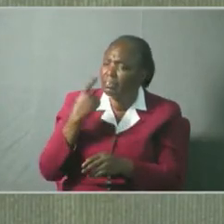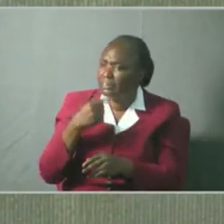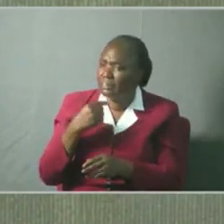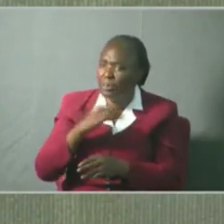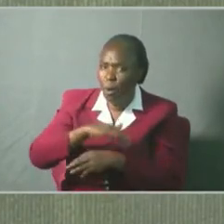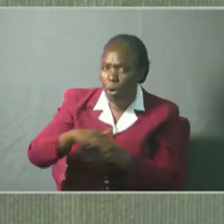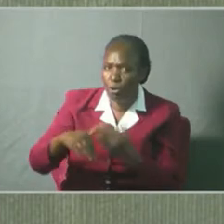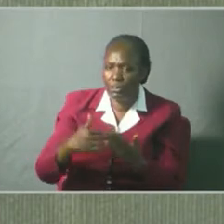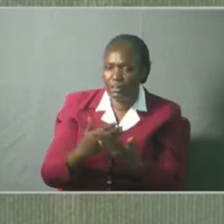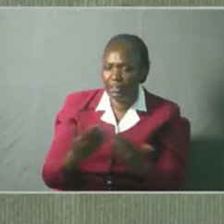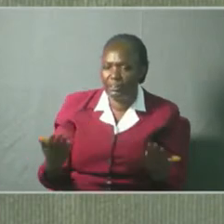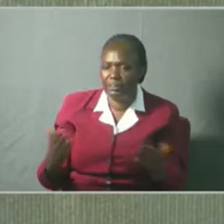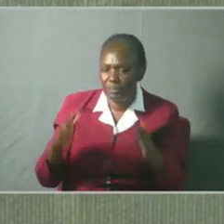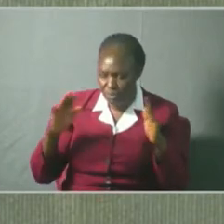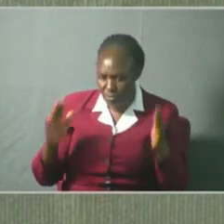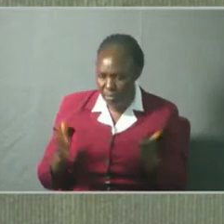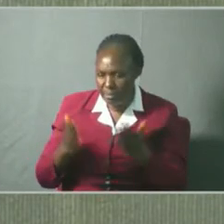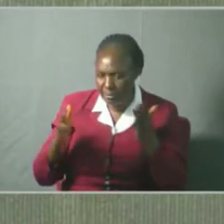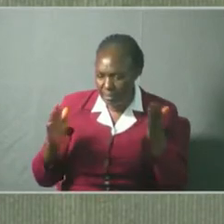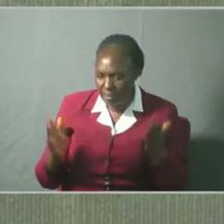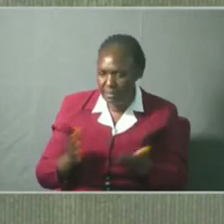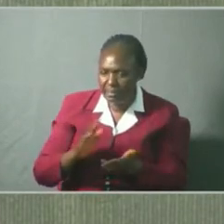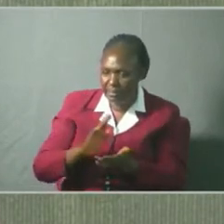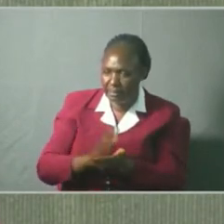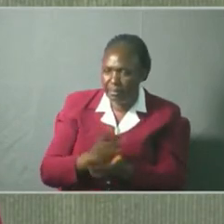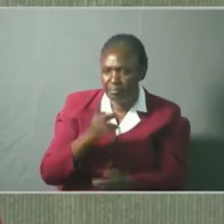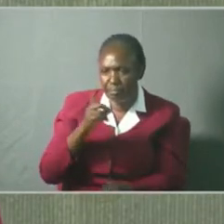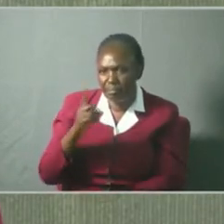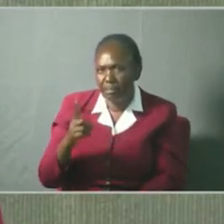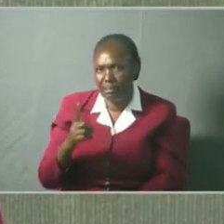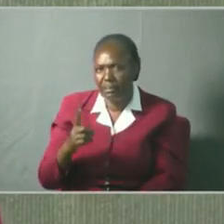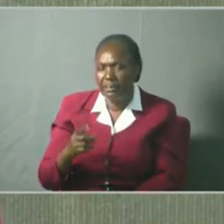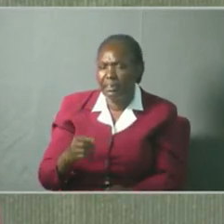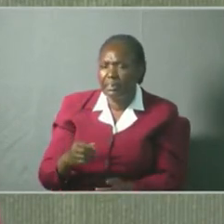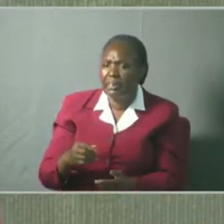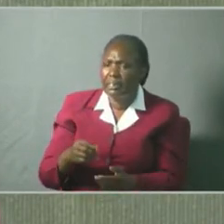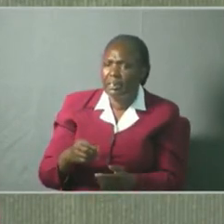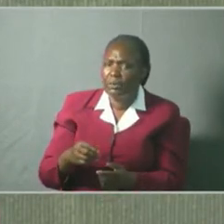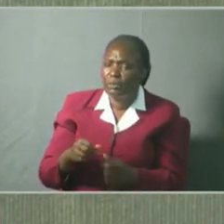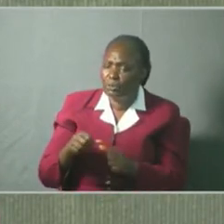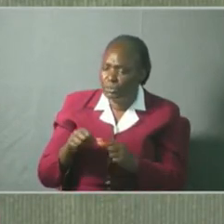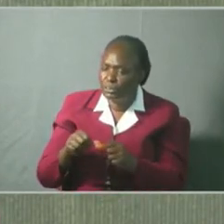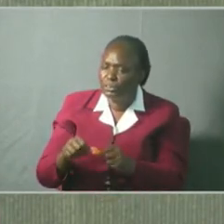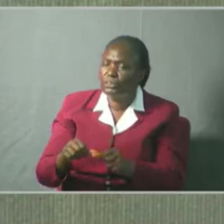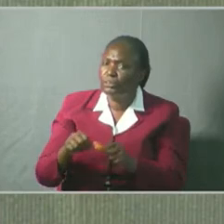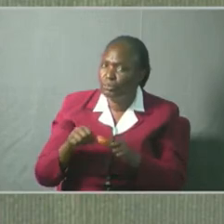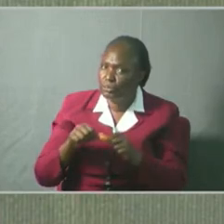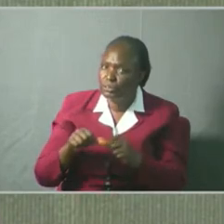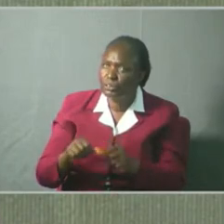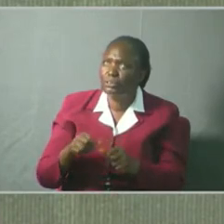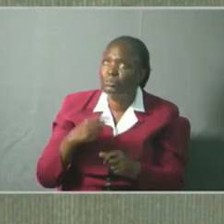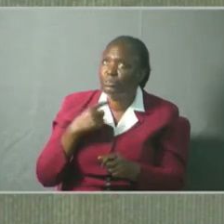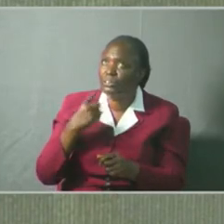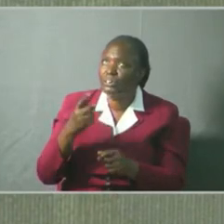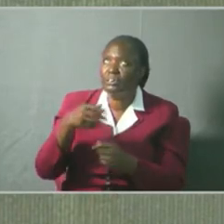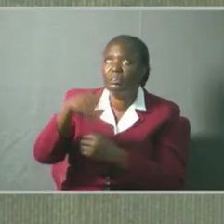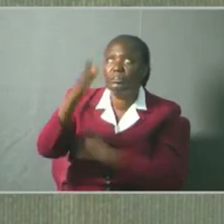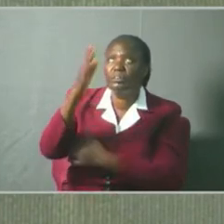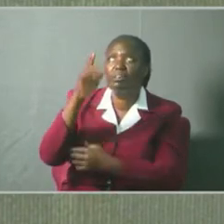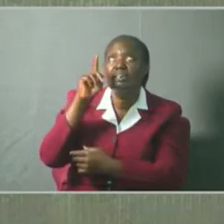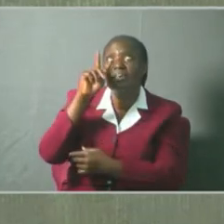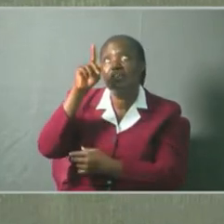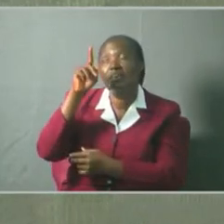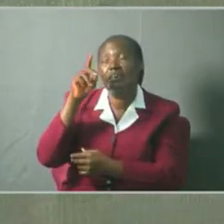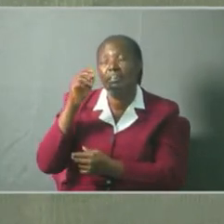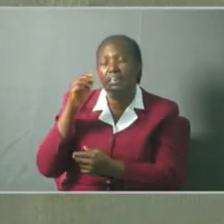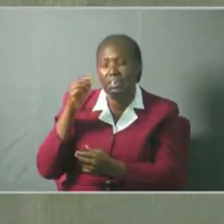somebody somewhere that don't give up. Keep on telling the Lord. He knows you from the end to the beginning.